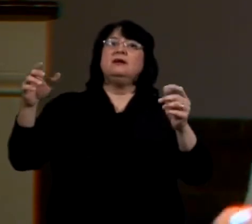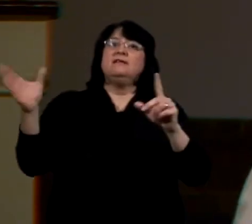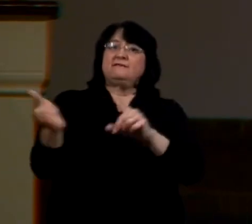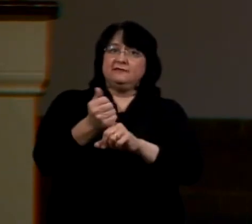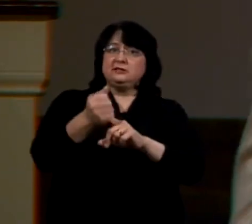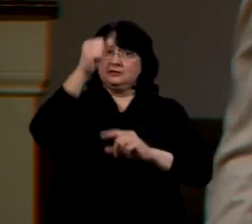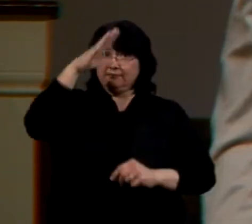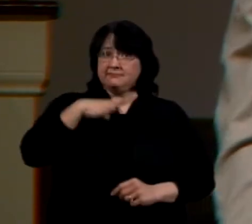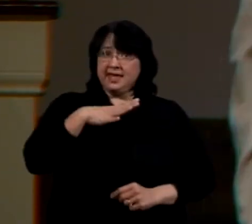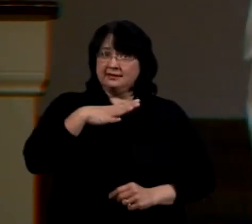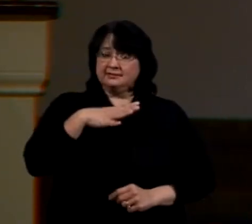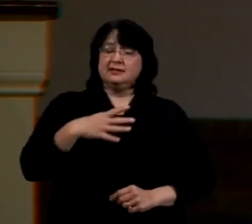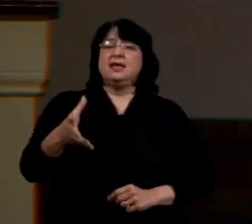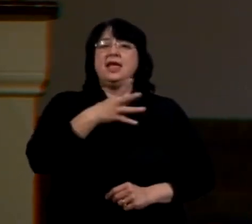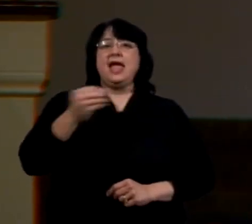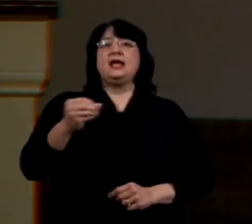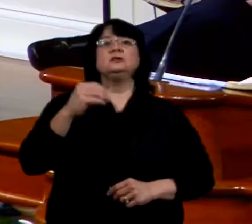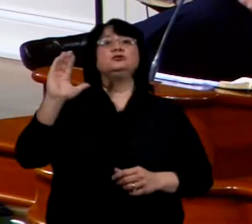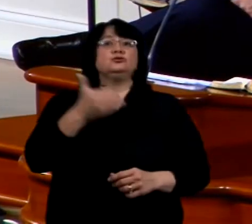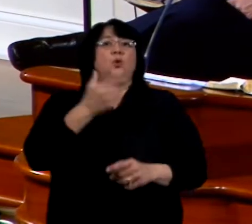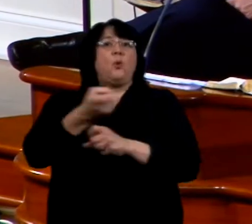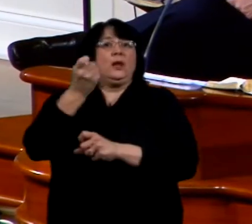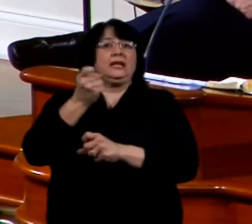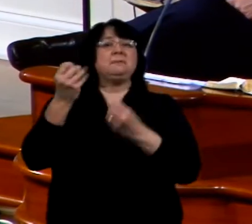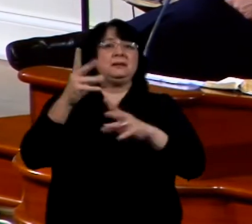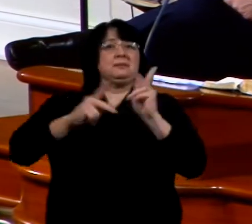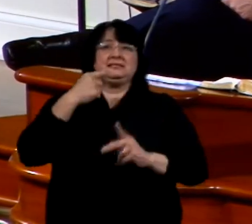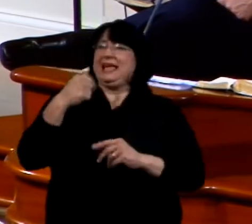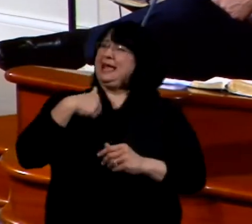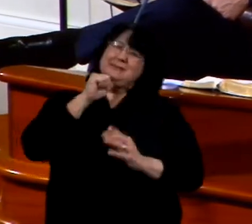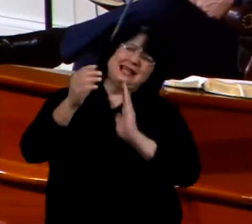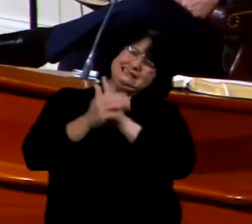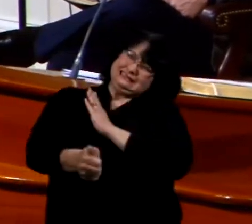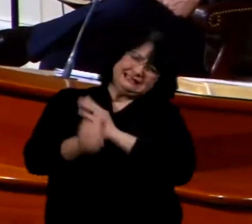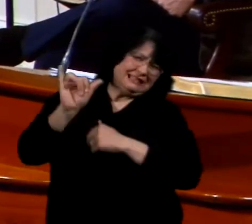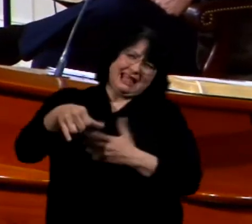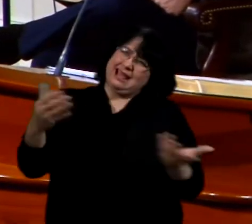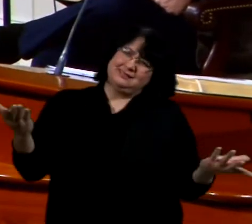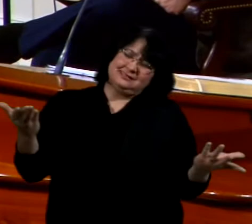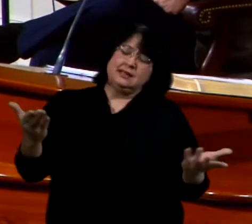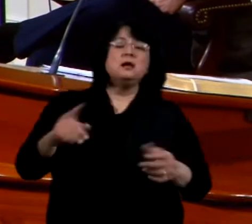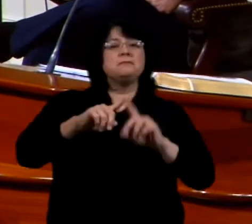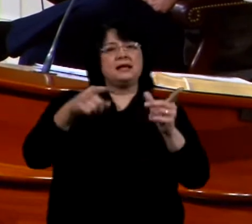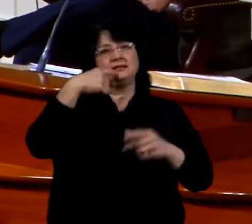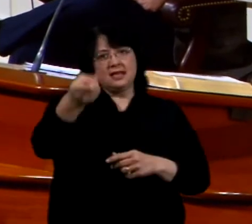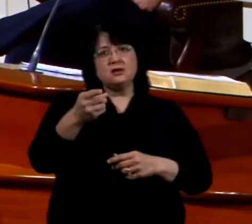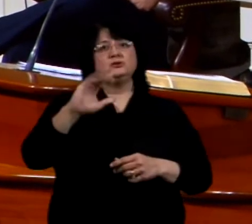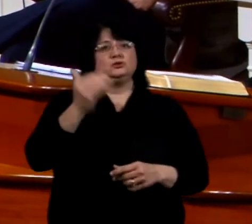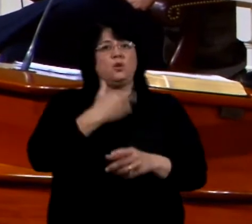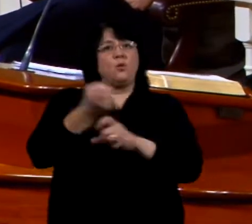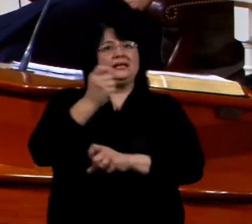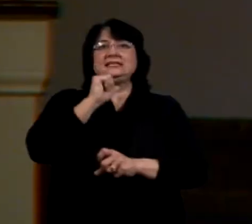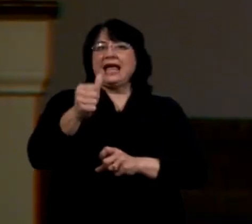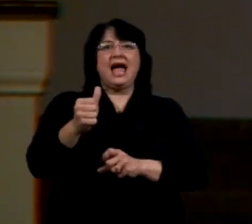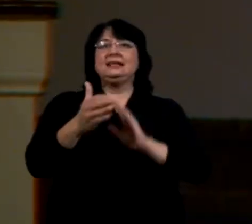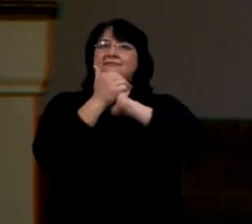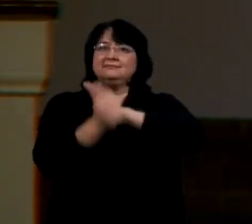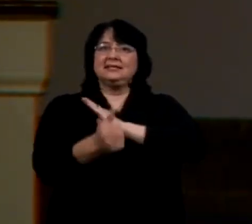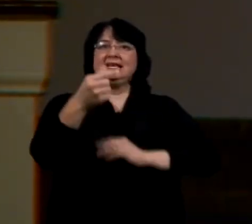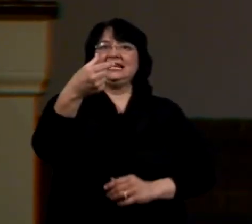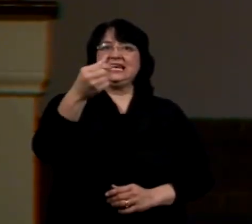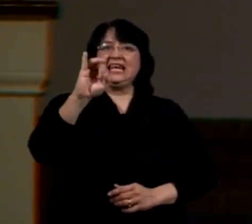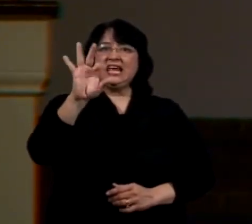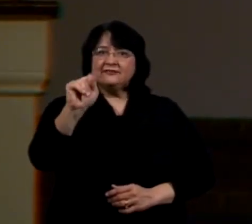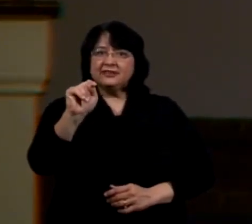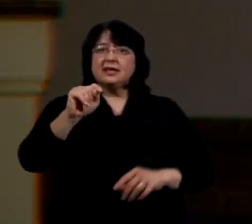Soul winning, many times people say, well, I don't have that gift. I want to start out by saying tonight, soul winning is not a gift. It